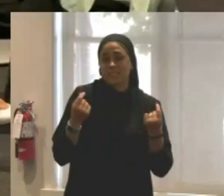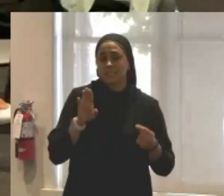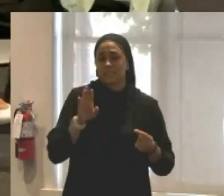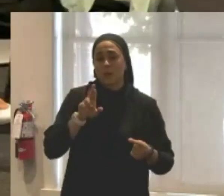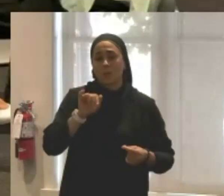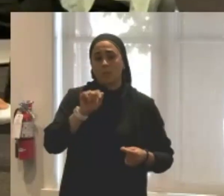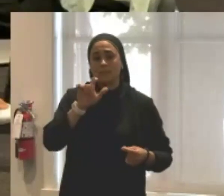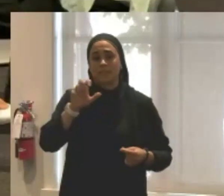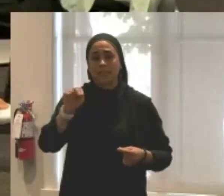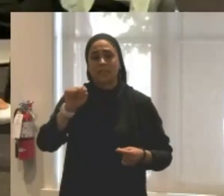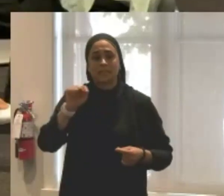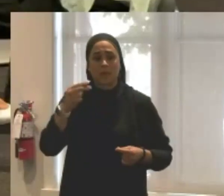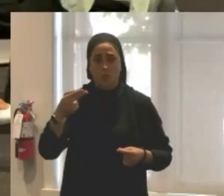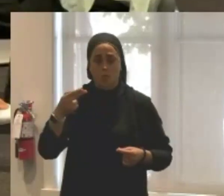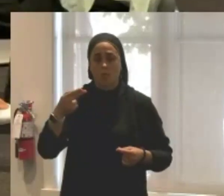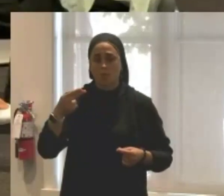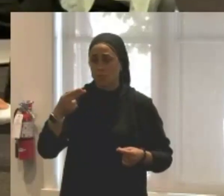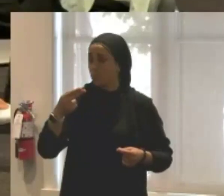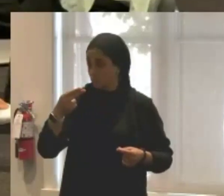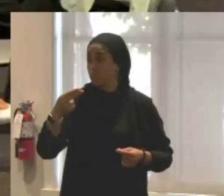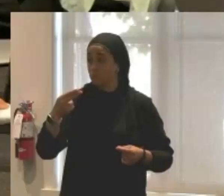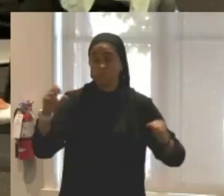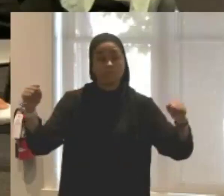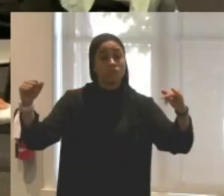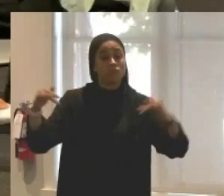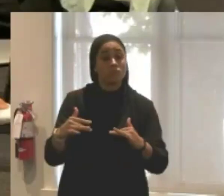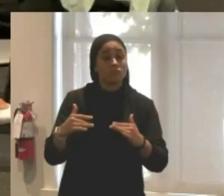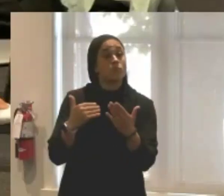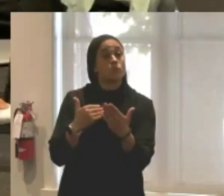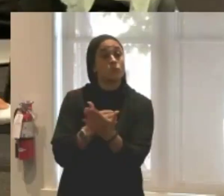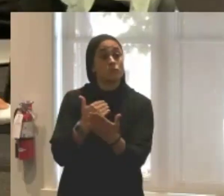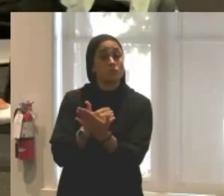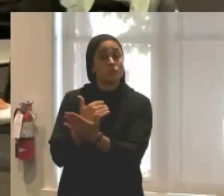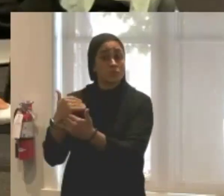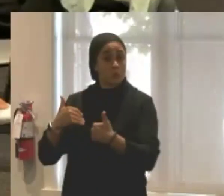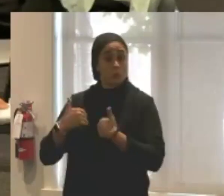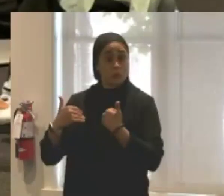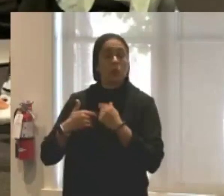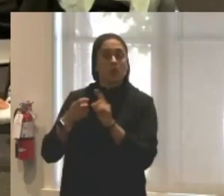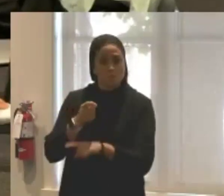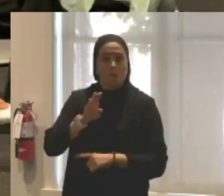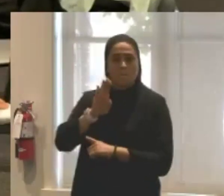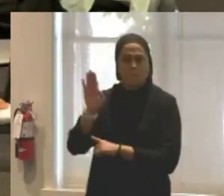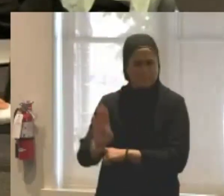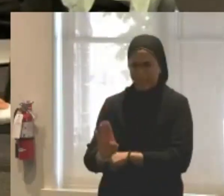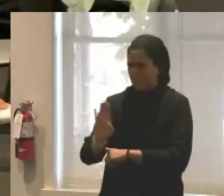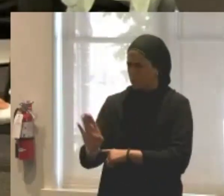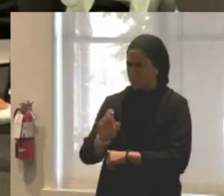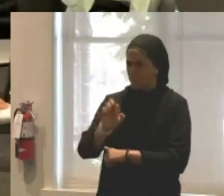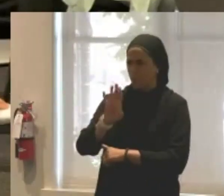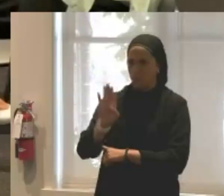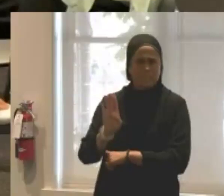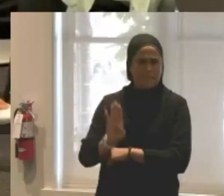which attracts lots of you know, new queer and trans newcomer youth from Brazil to come together